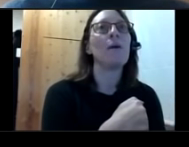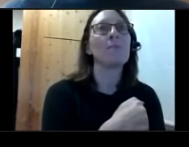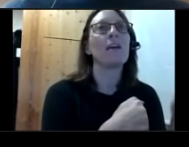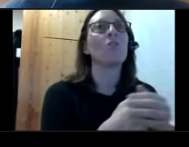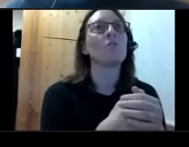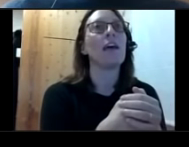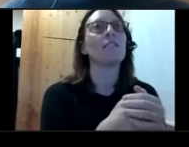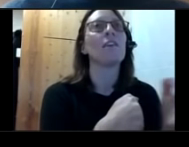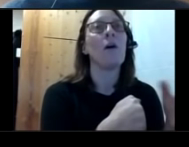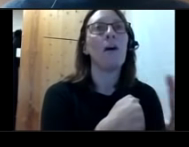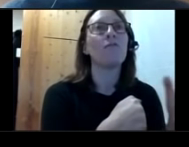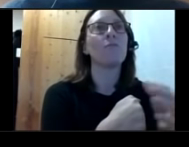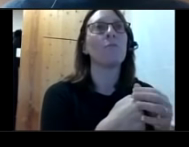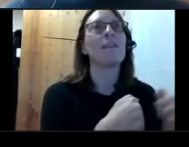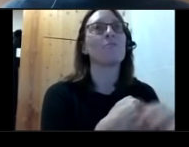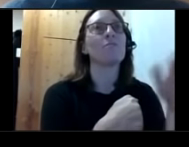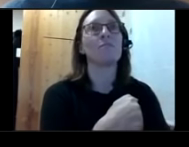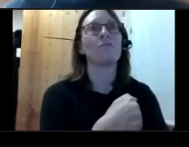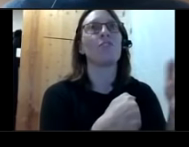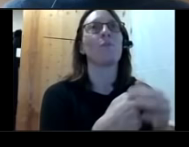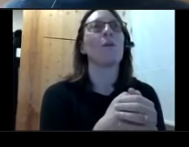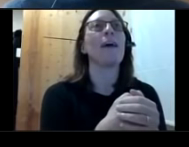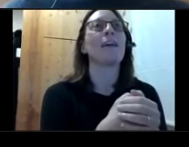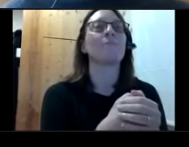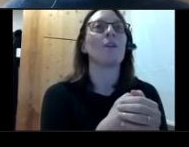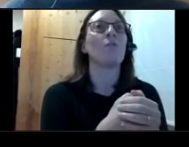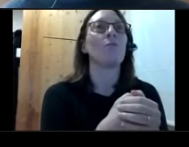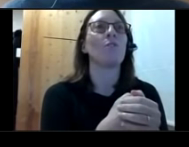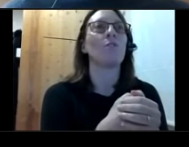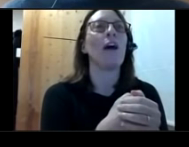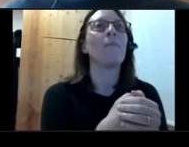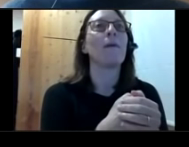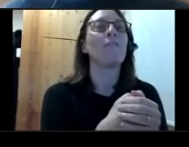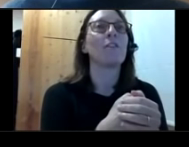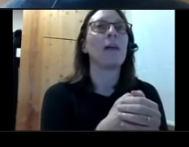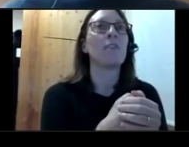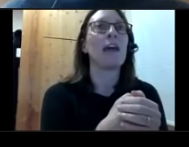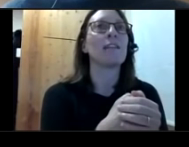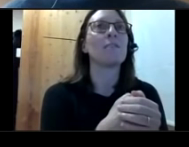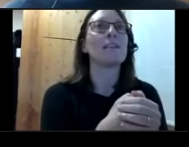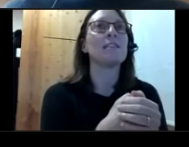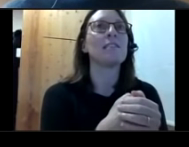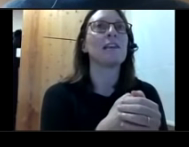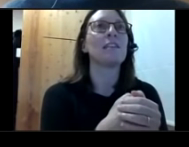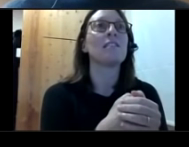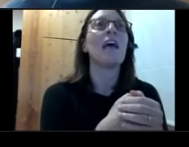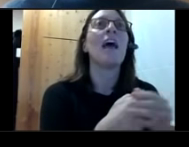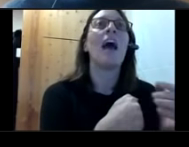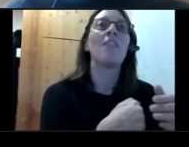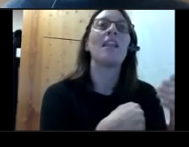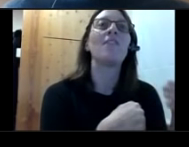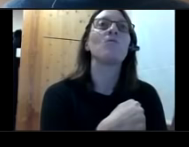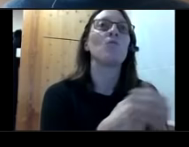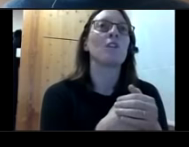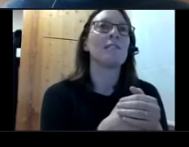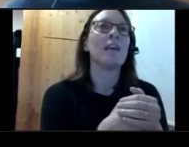any website content, apart from some exemptions, will have to comply with the accessibility standards. And